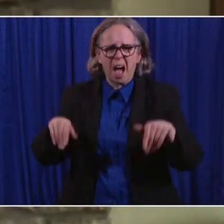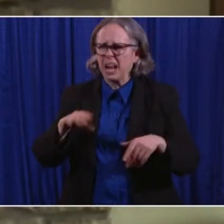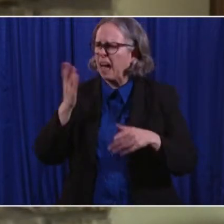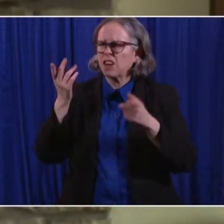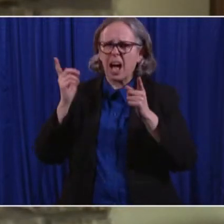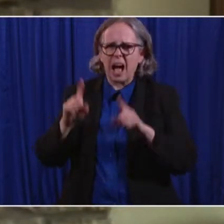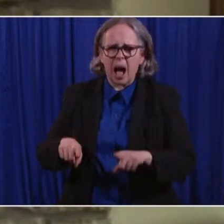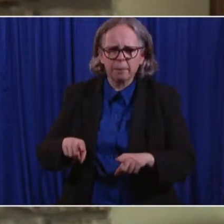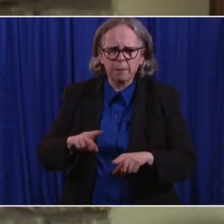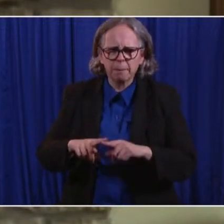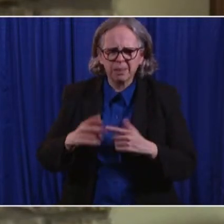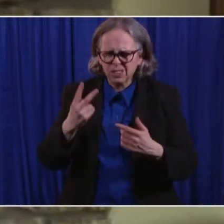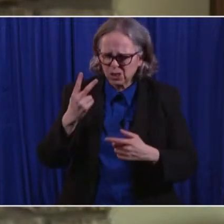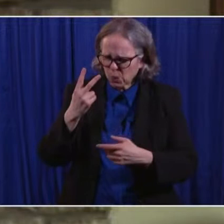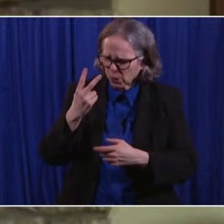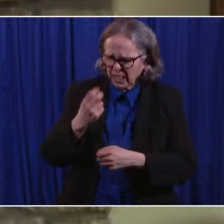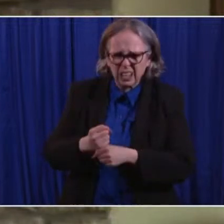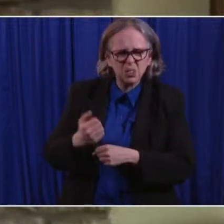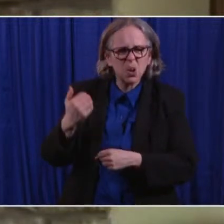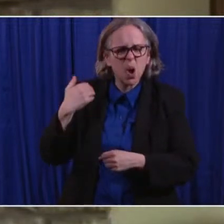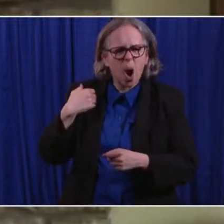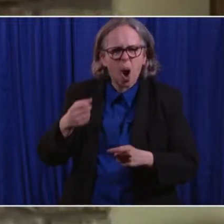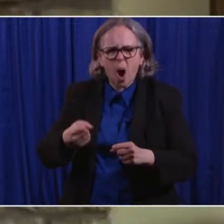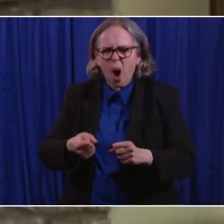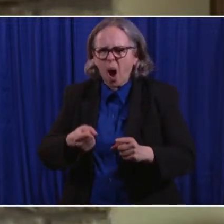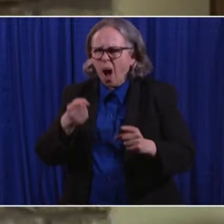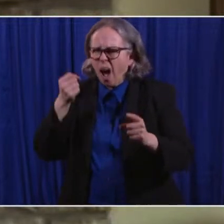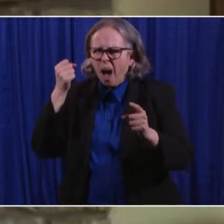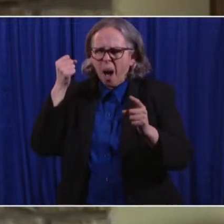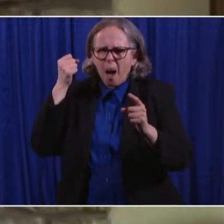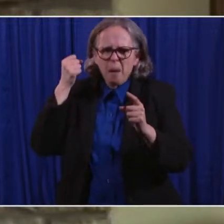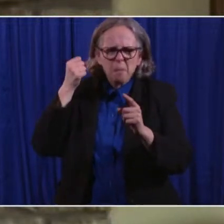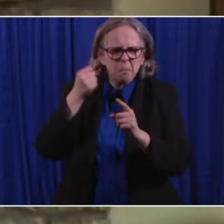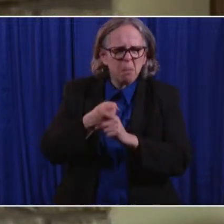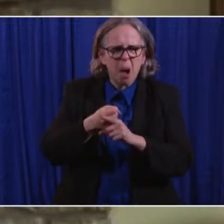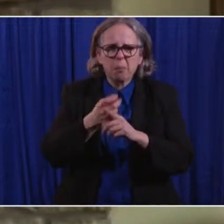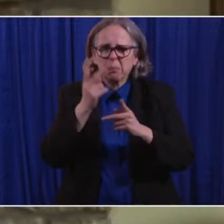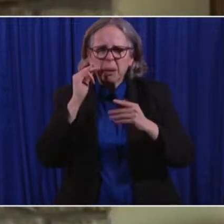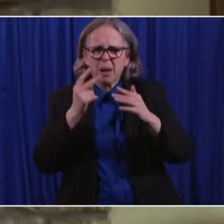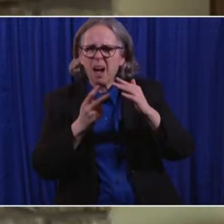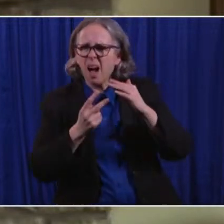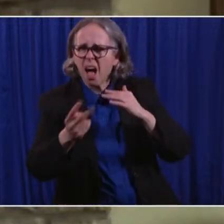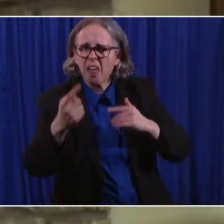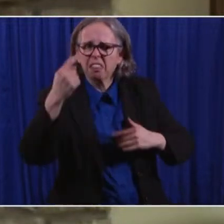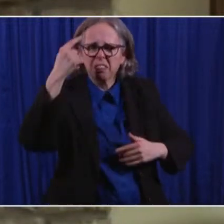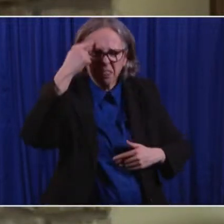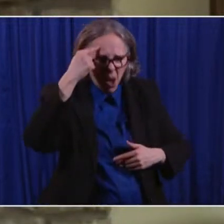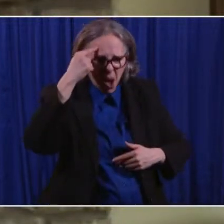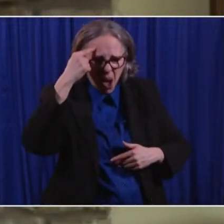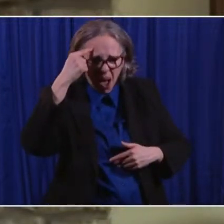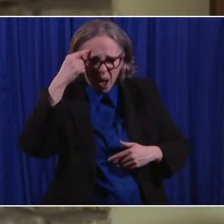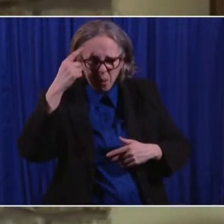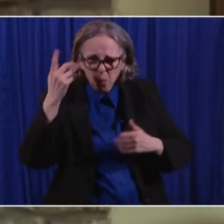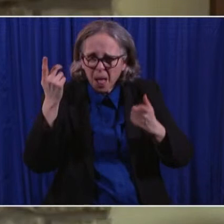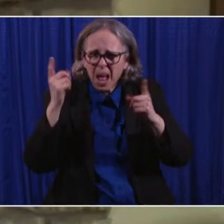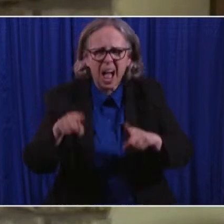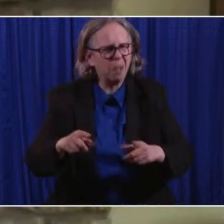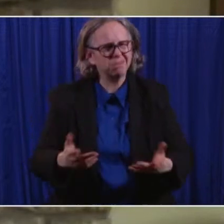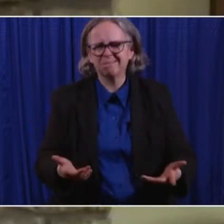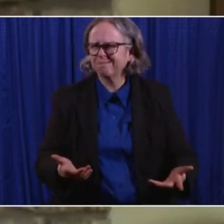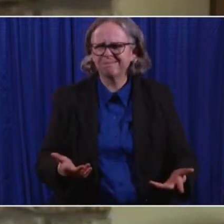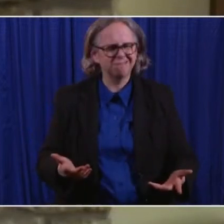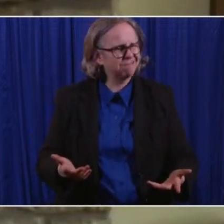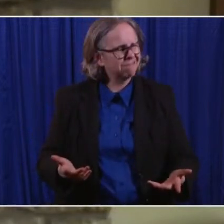no one, except some real experts, ever thought about a